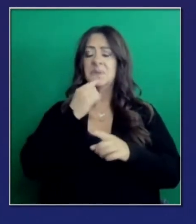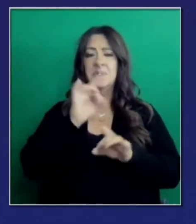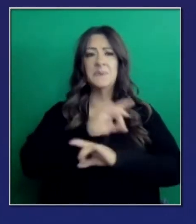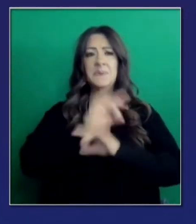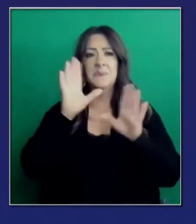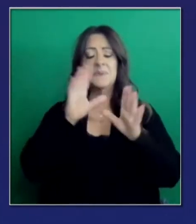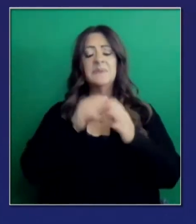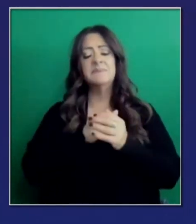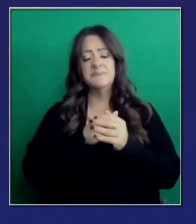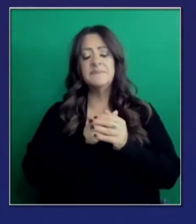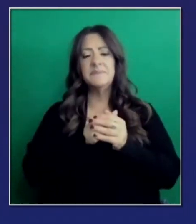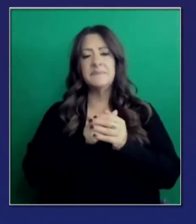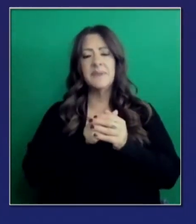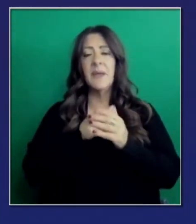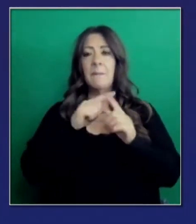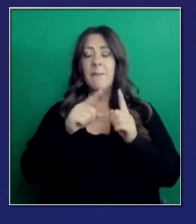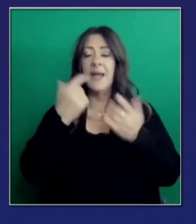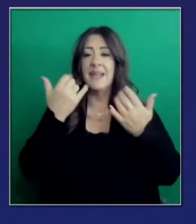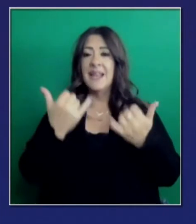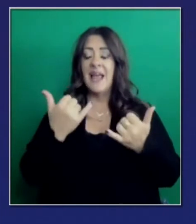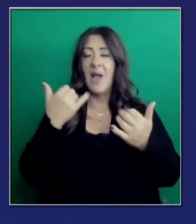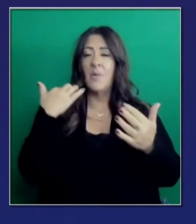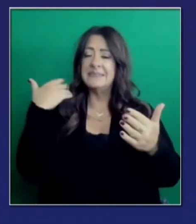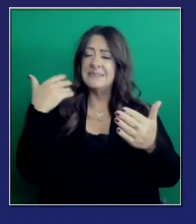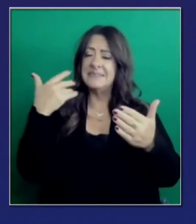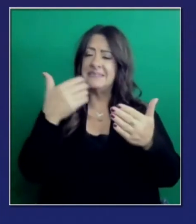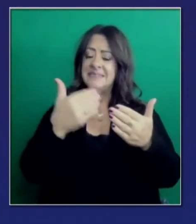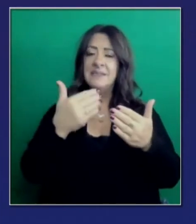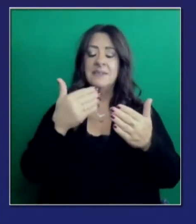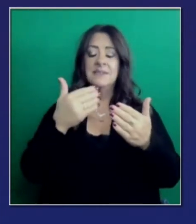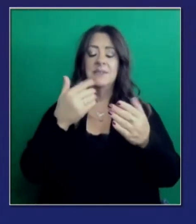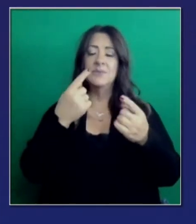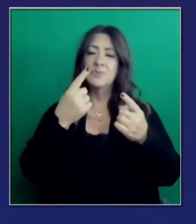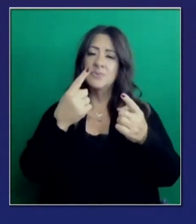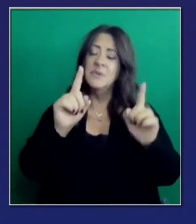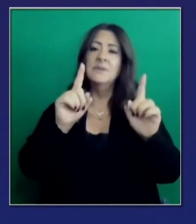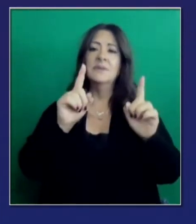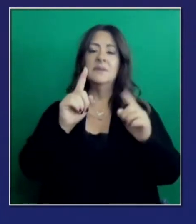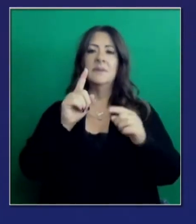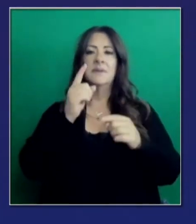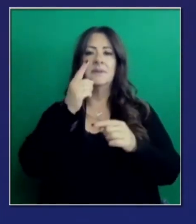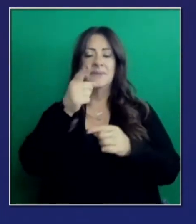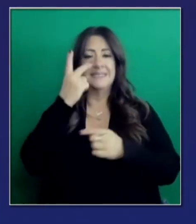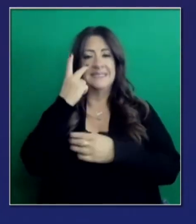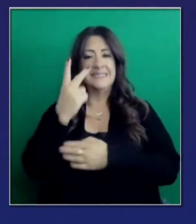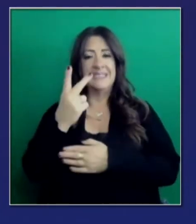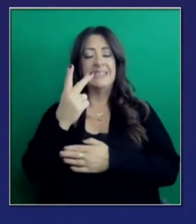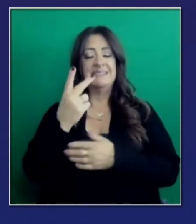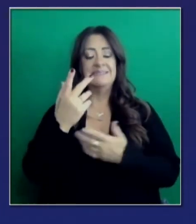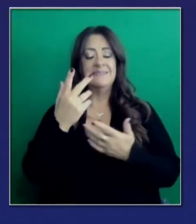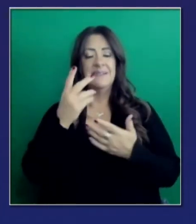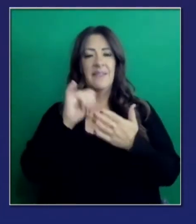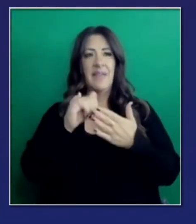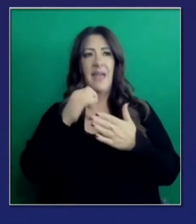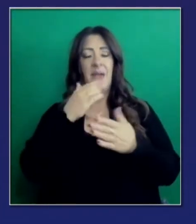end of that surge, at the end of the proverbial tunnel. You could see here just the 7-day average of deaths,